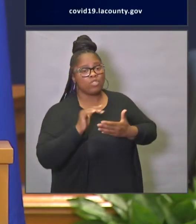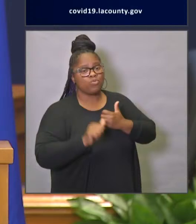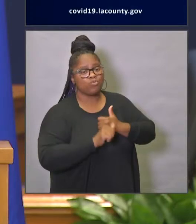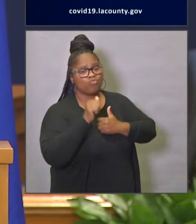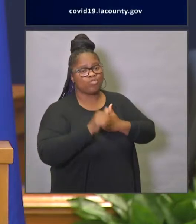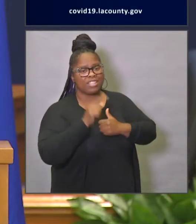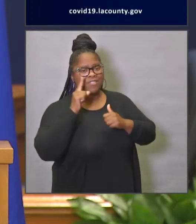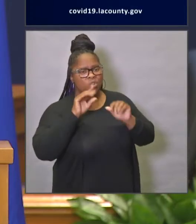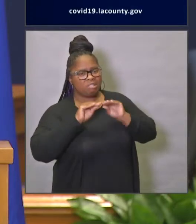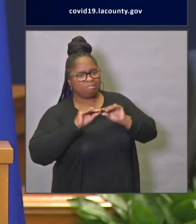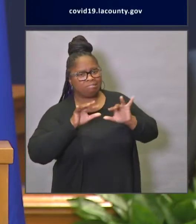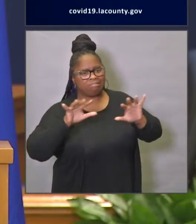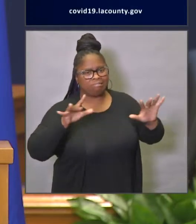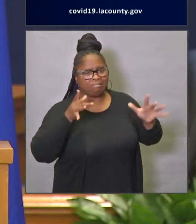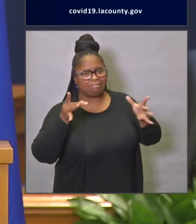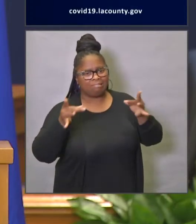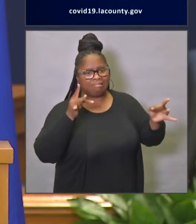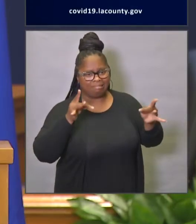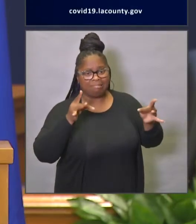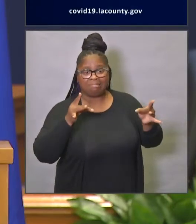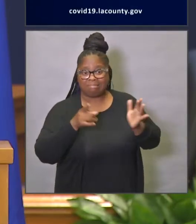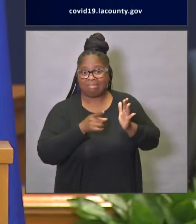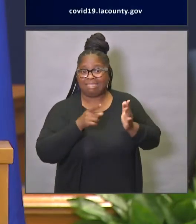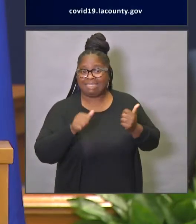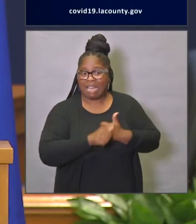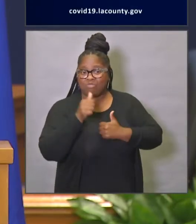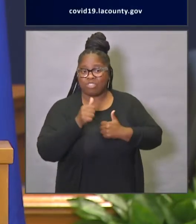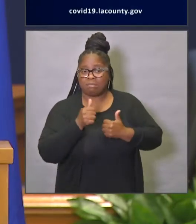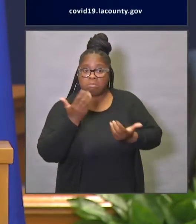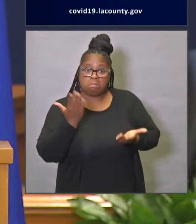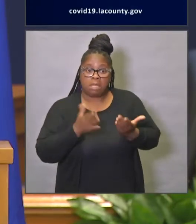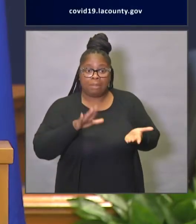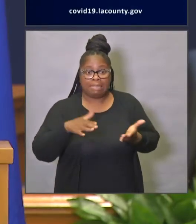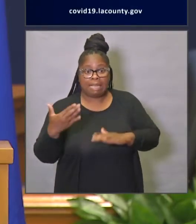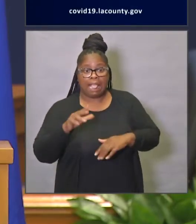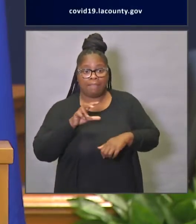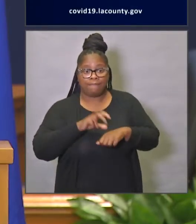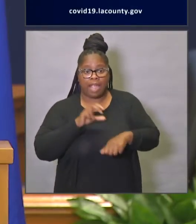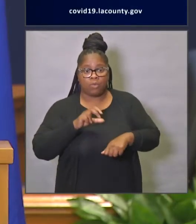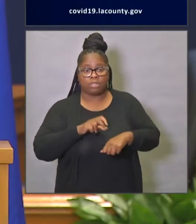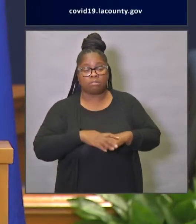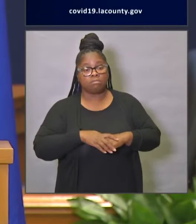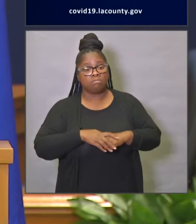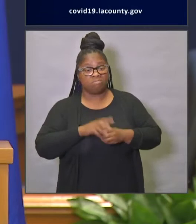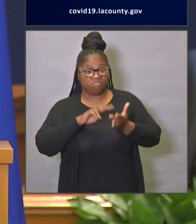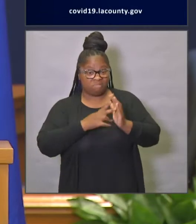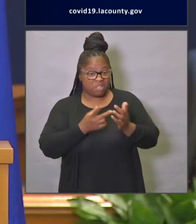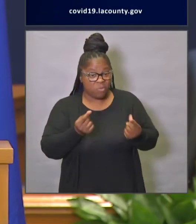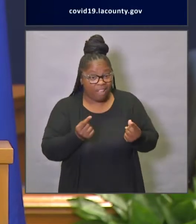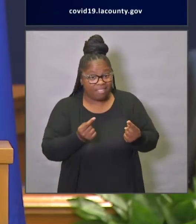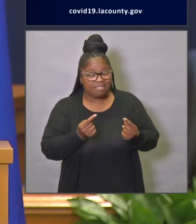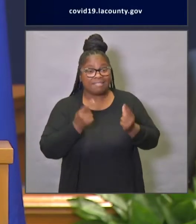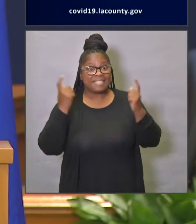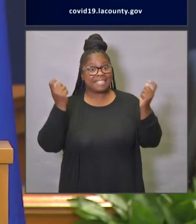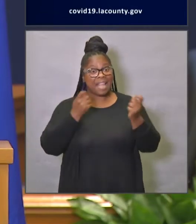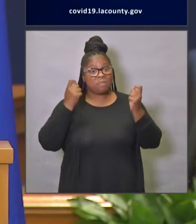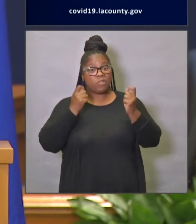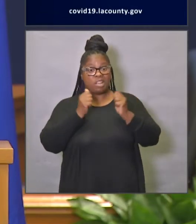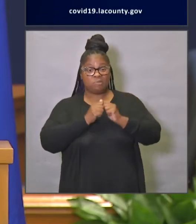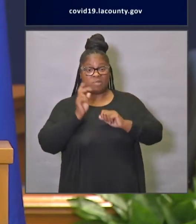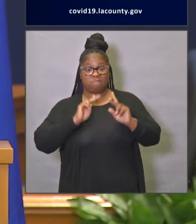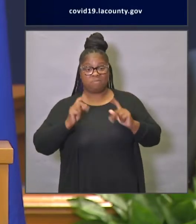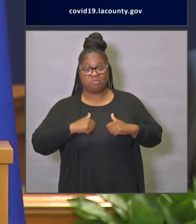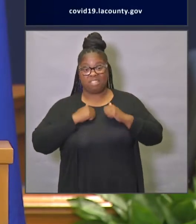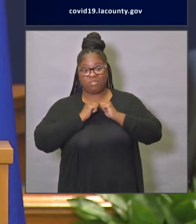sometimes deadly virus. This may mean continuing to plan celebrations just with members of your household and reaching out